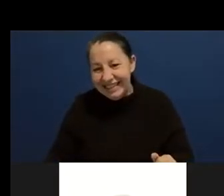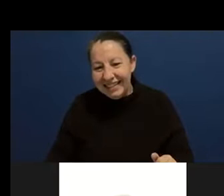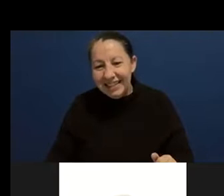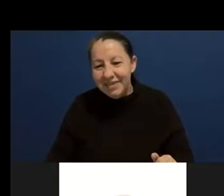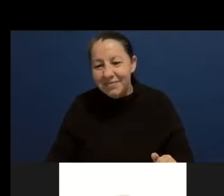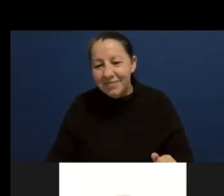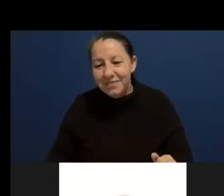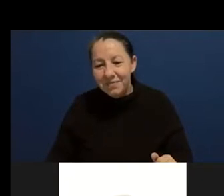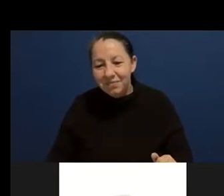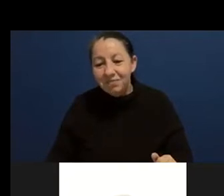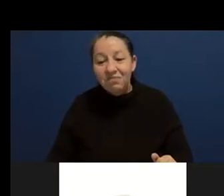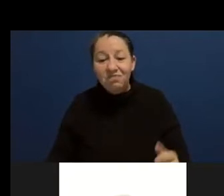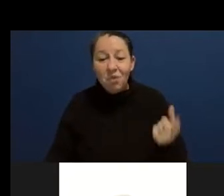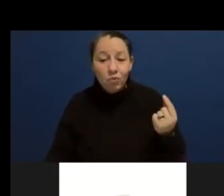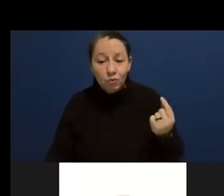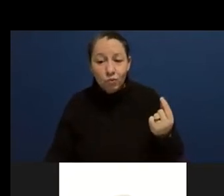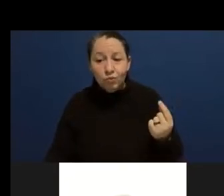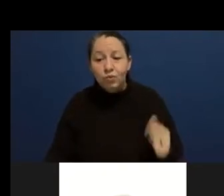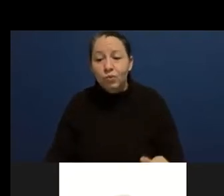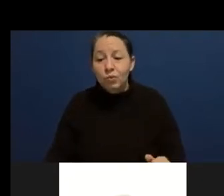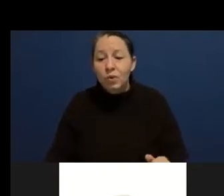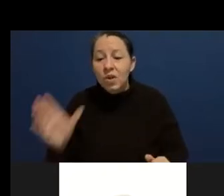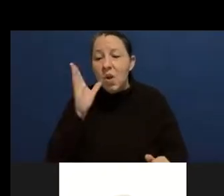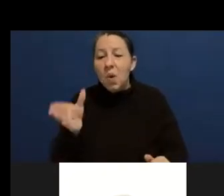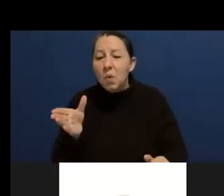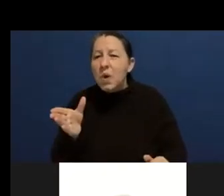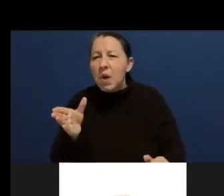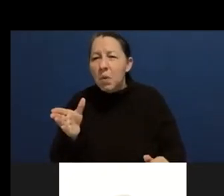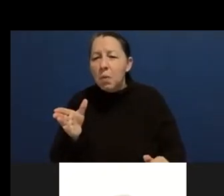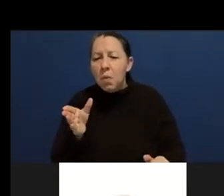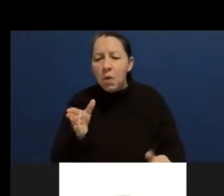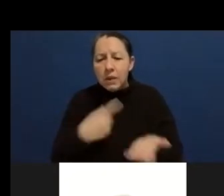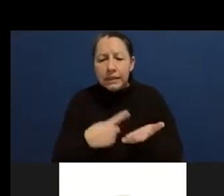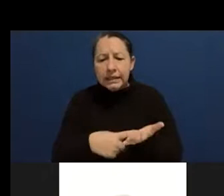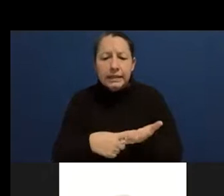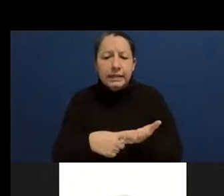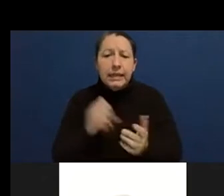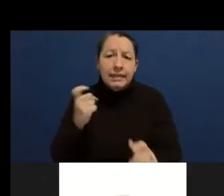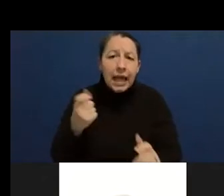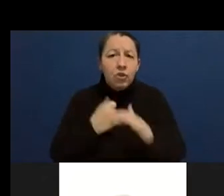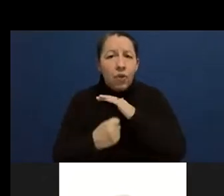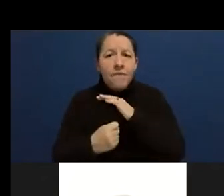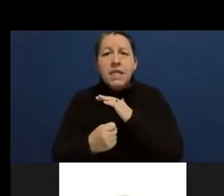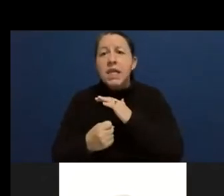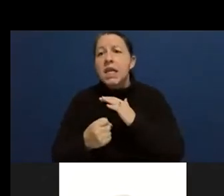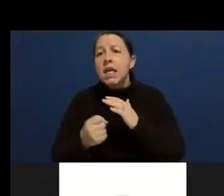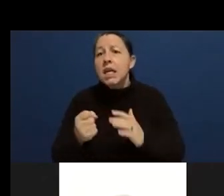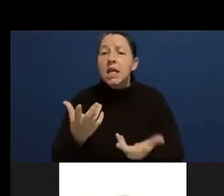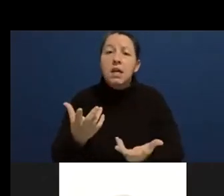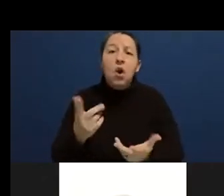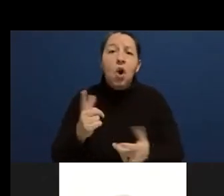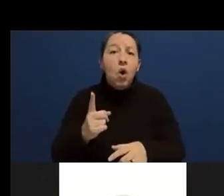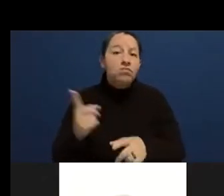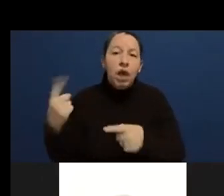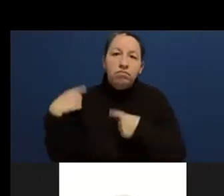So we're just gonna address sex trafficking long-term, from colonization to what it kind of looks